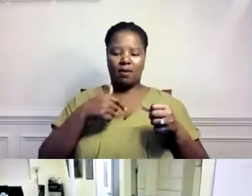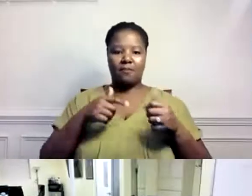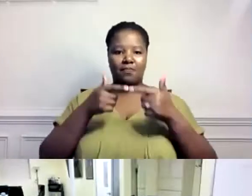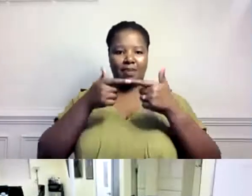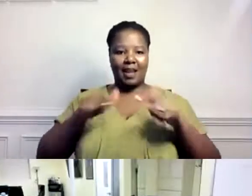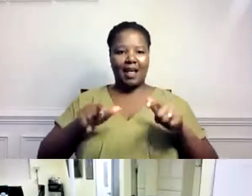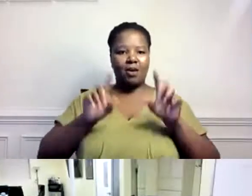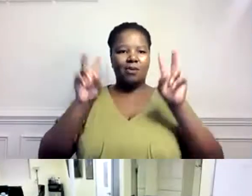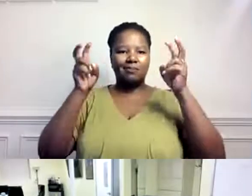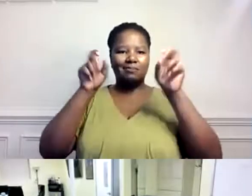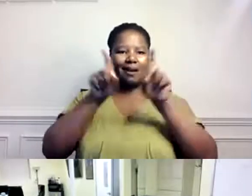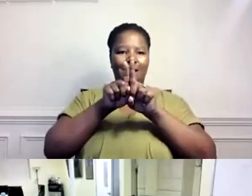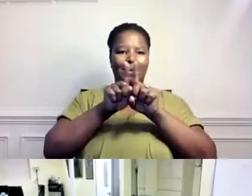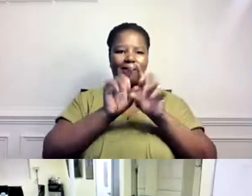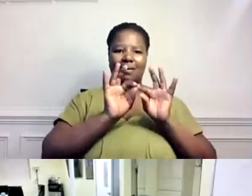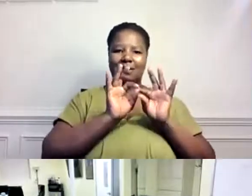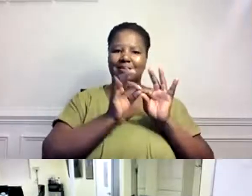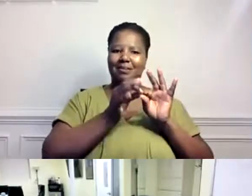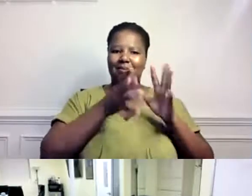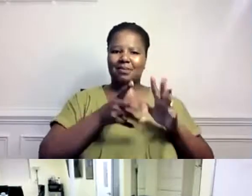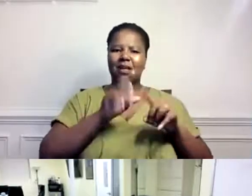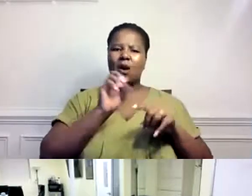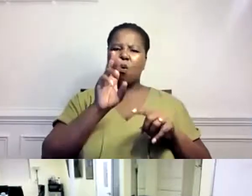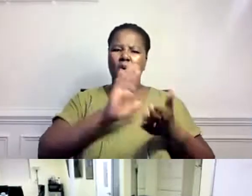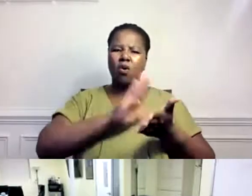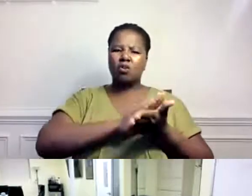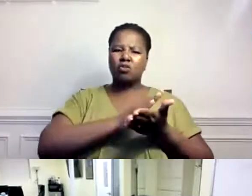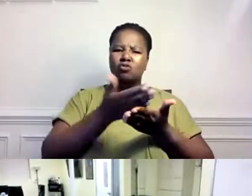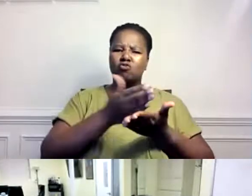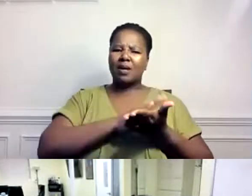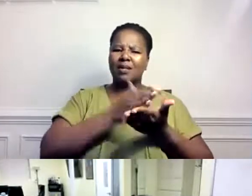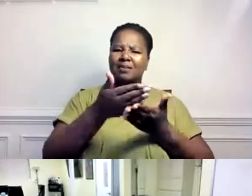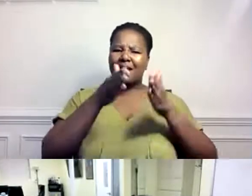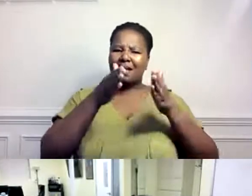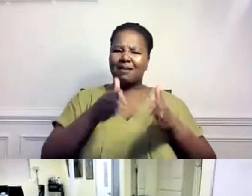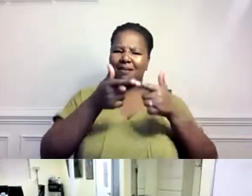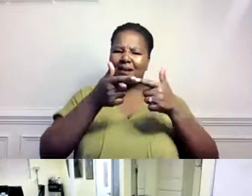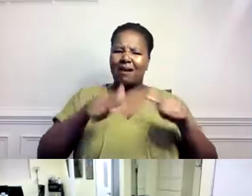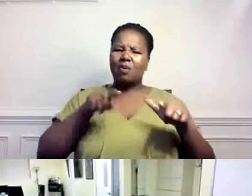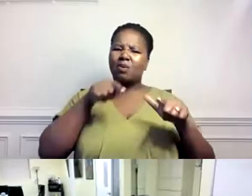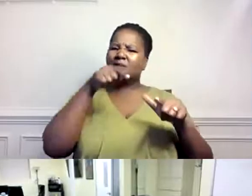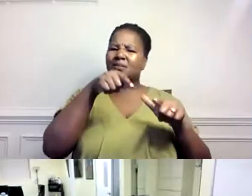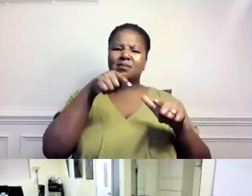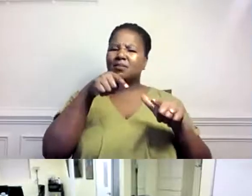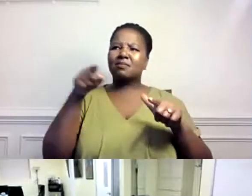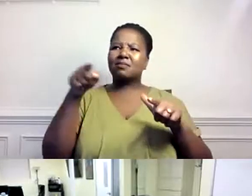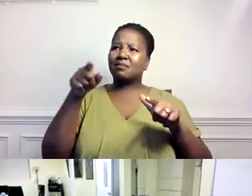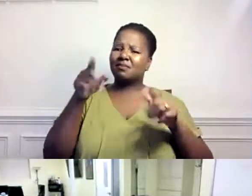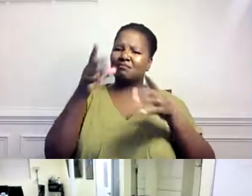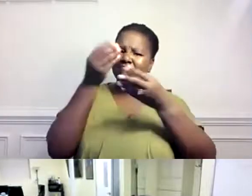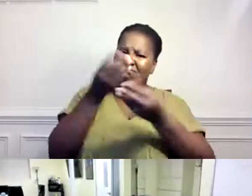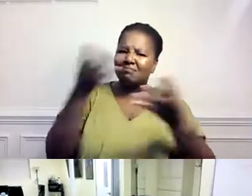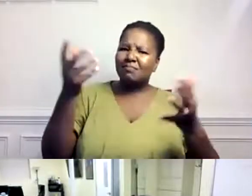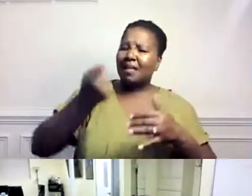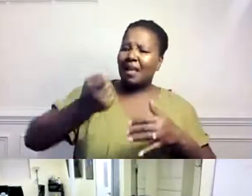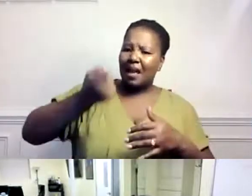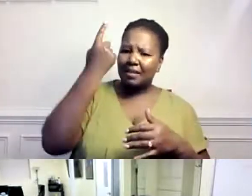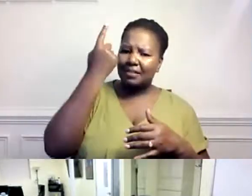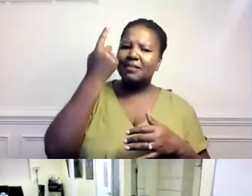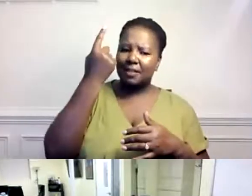like, how do we get good information to help our folks understand what that really means? We